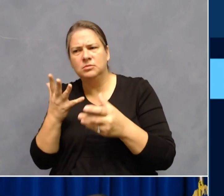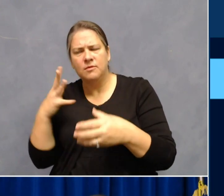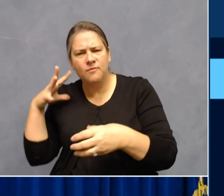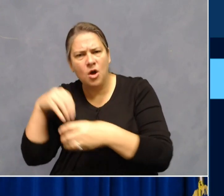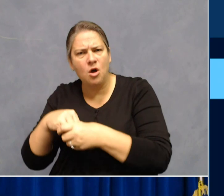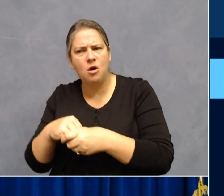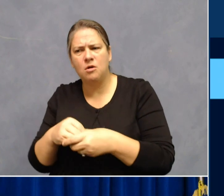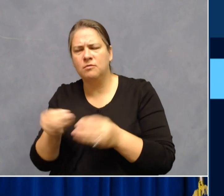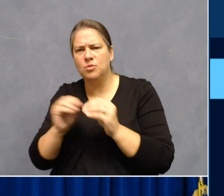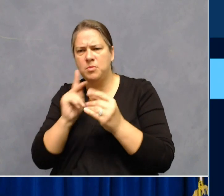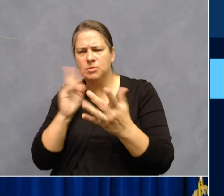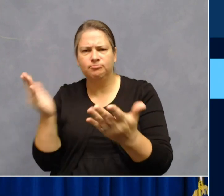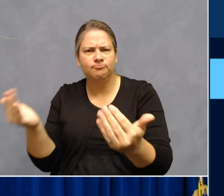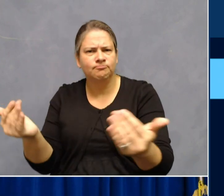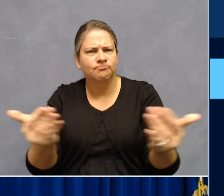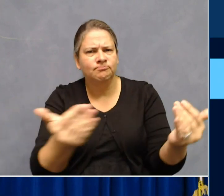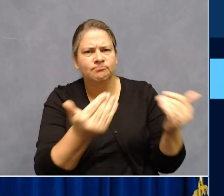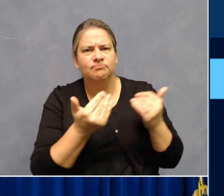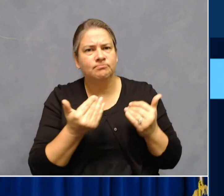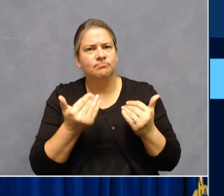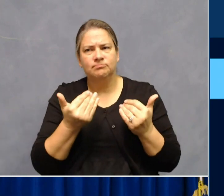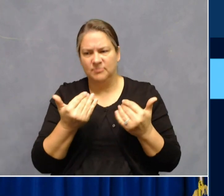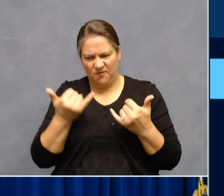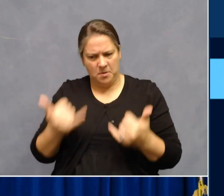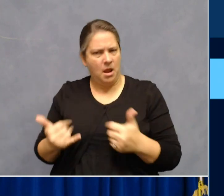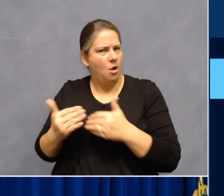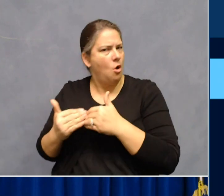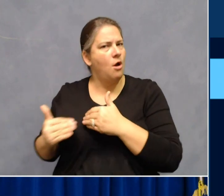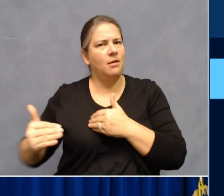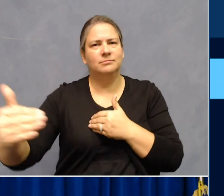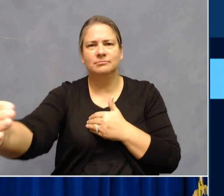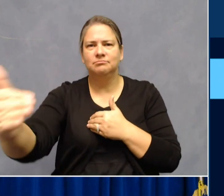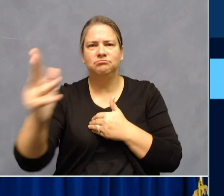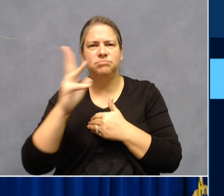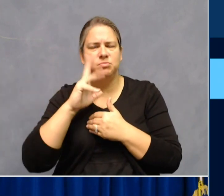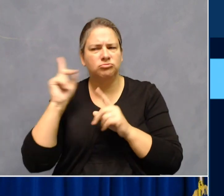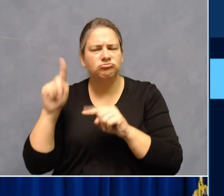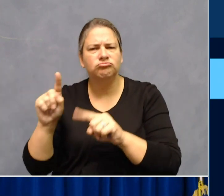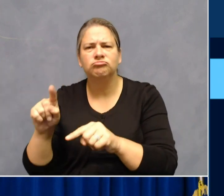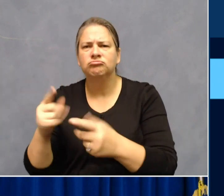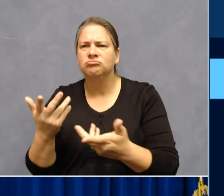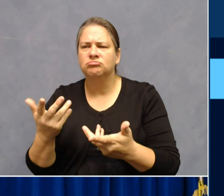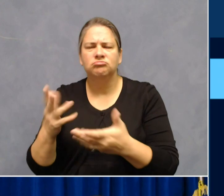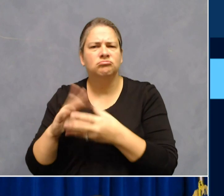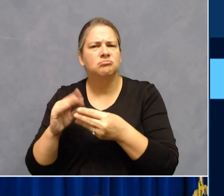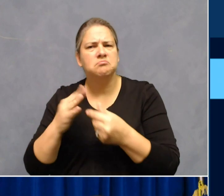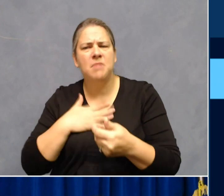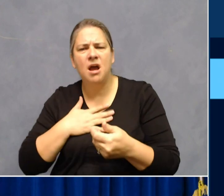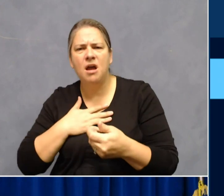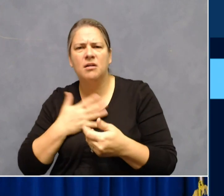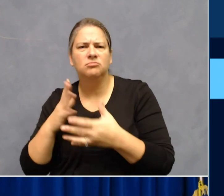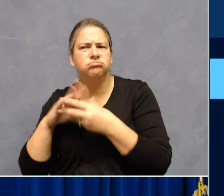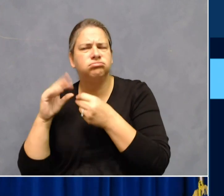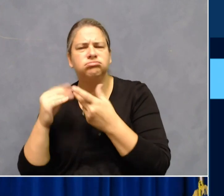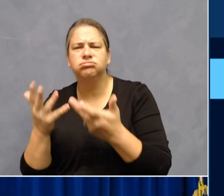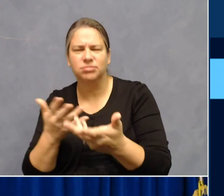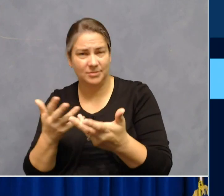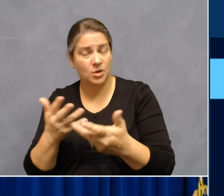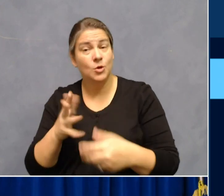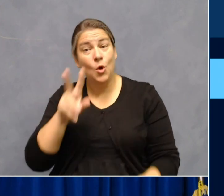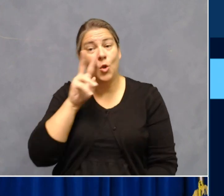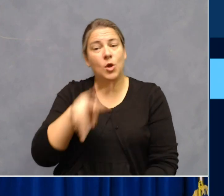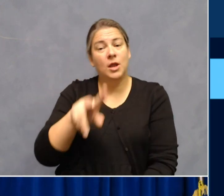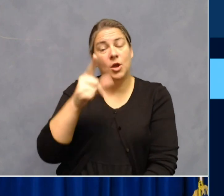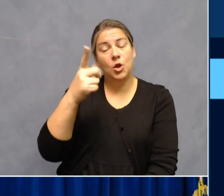turnouts in the years to come. Again, you can look at govoteky.com